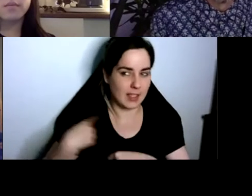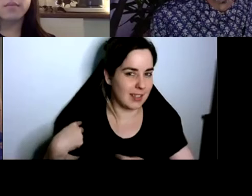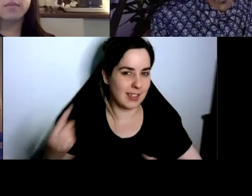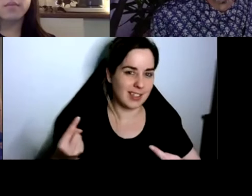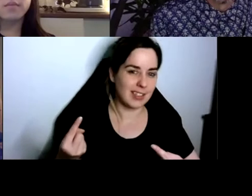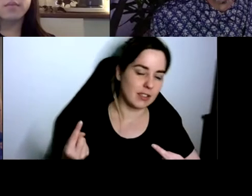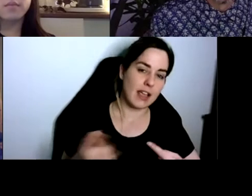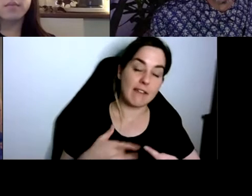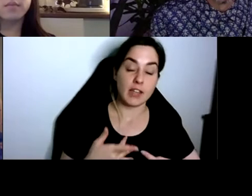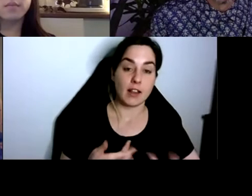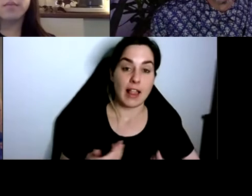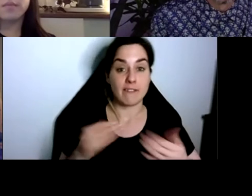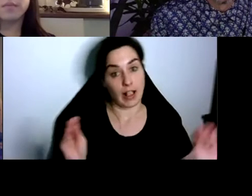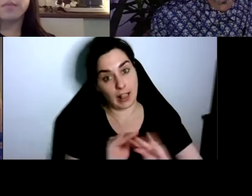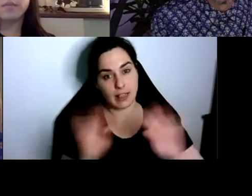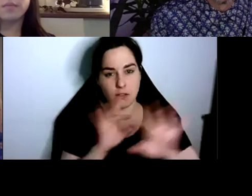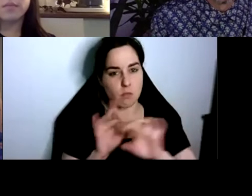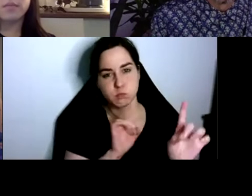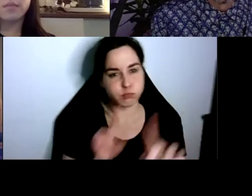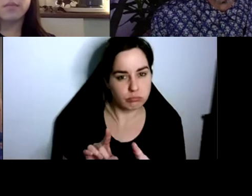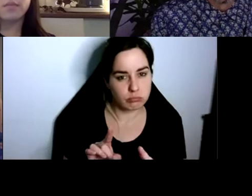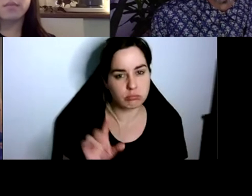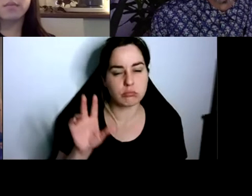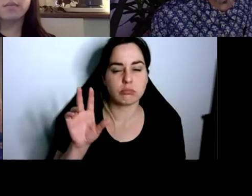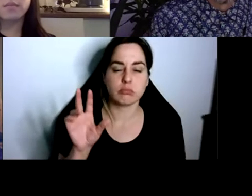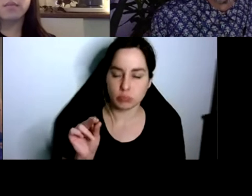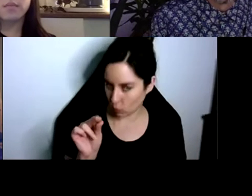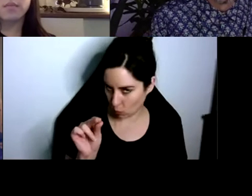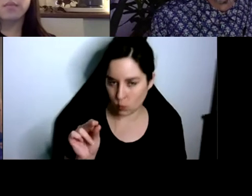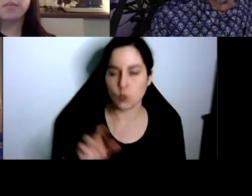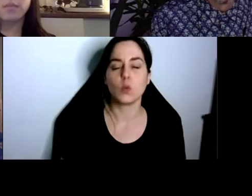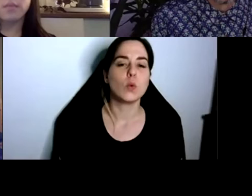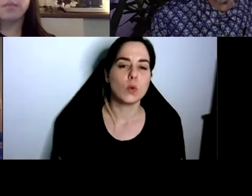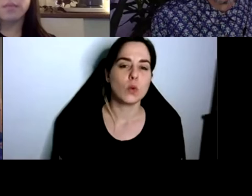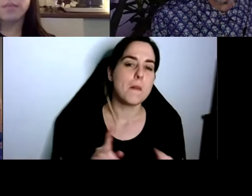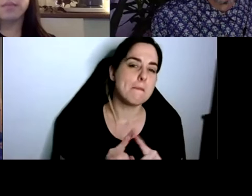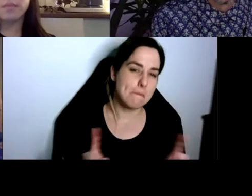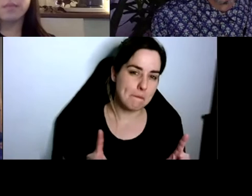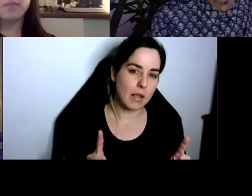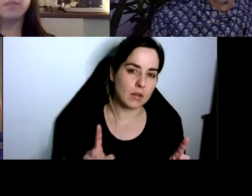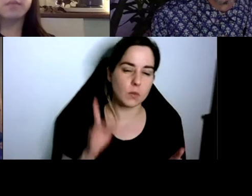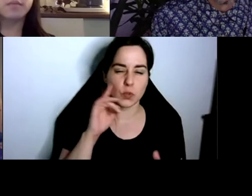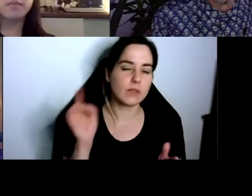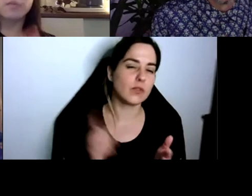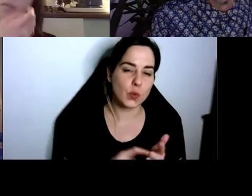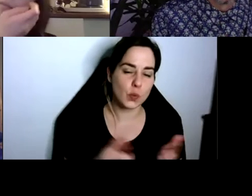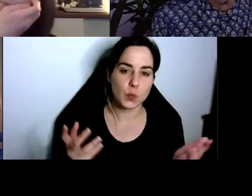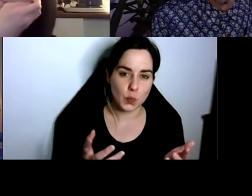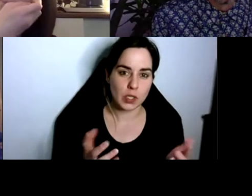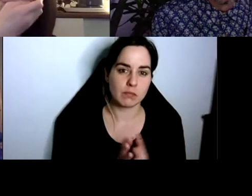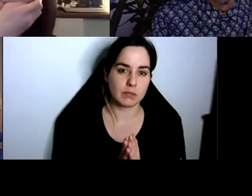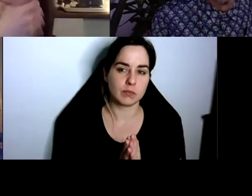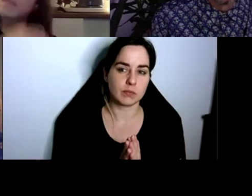like a definitive answer, we have sort of come to the recognition that while there